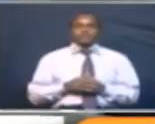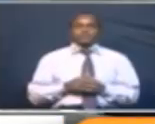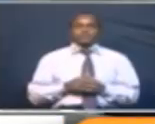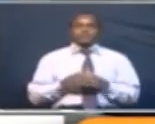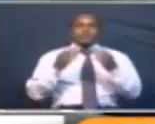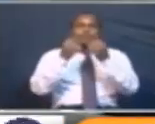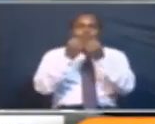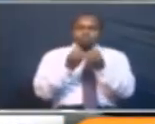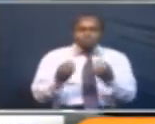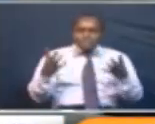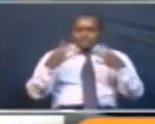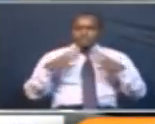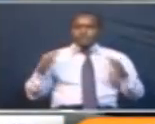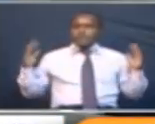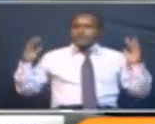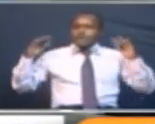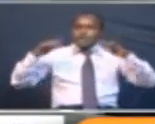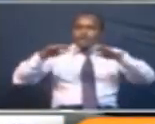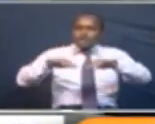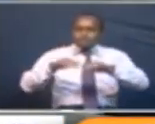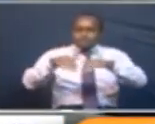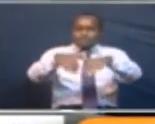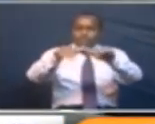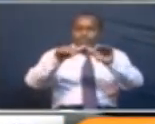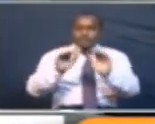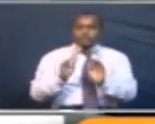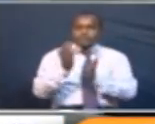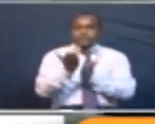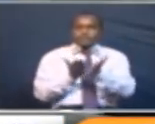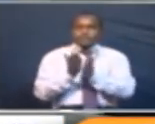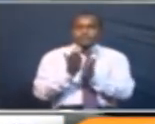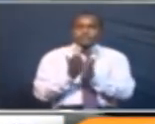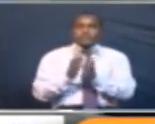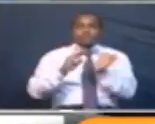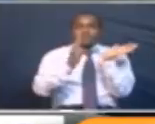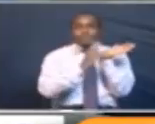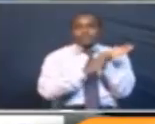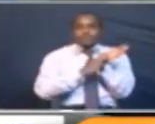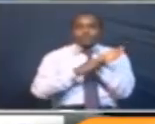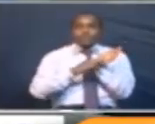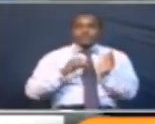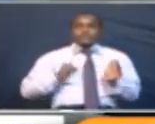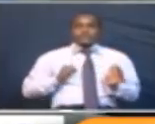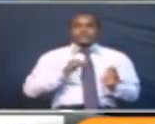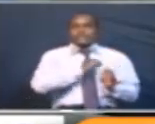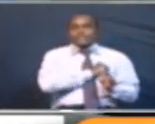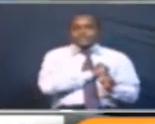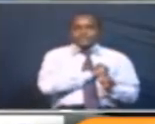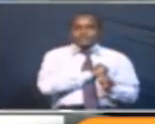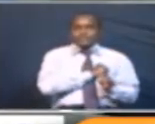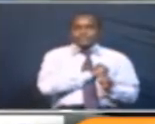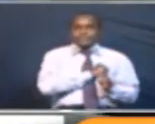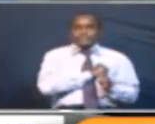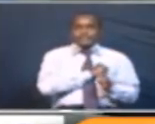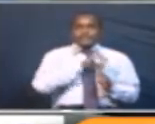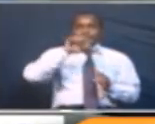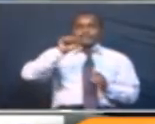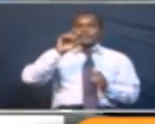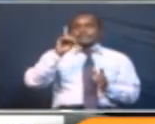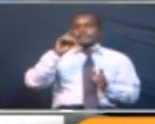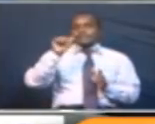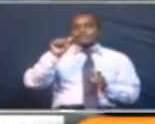Hundreds of mourners today attended the funeral service for the late Migori Senator Ben Oluoch Okello at SDA